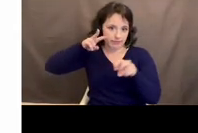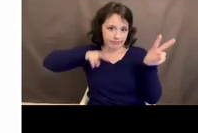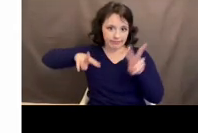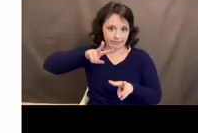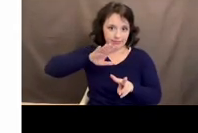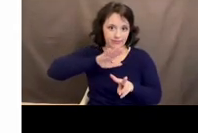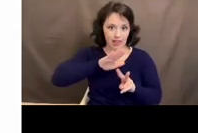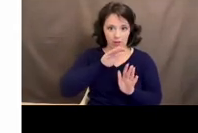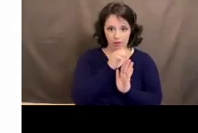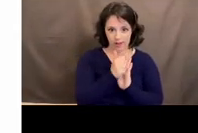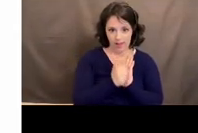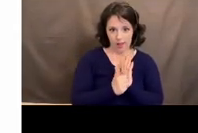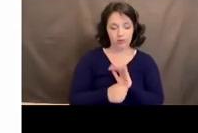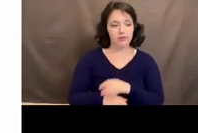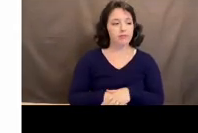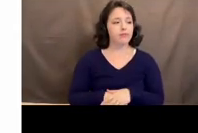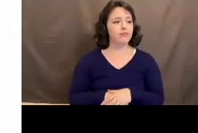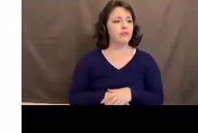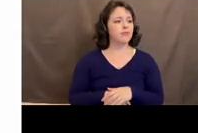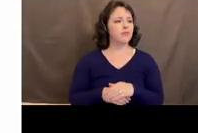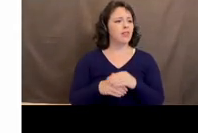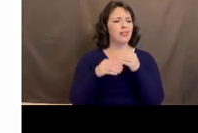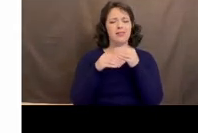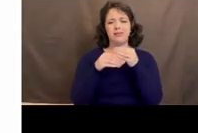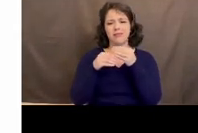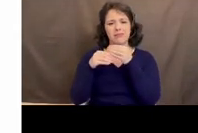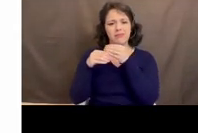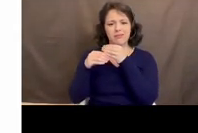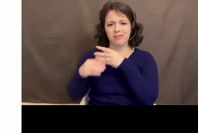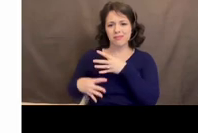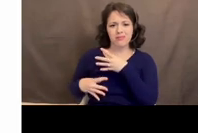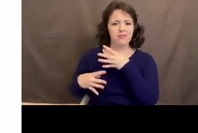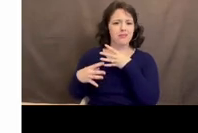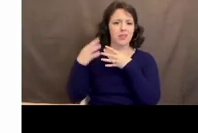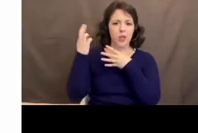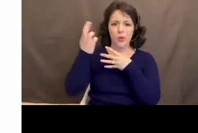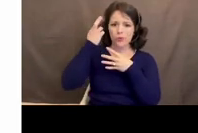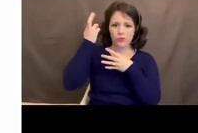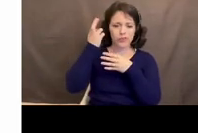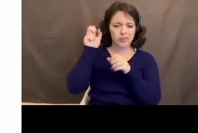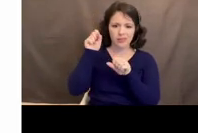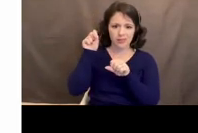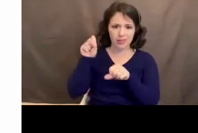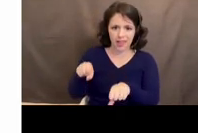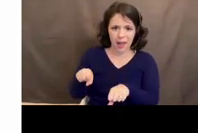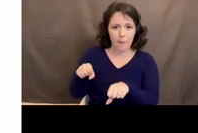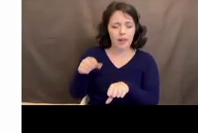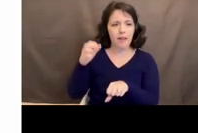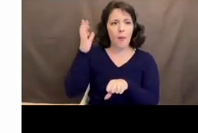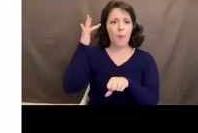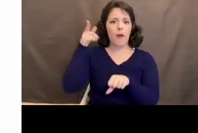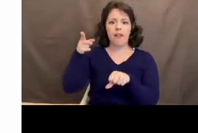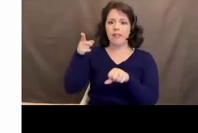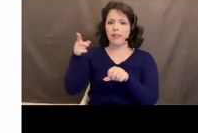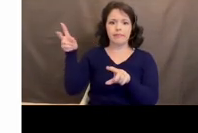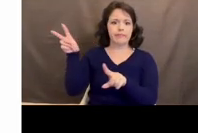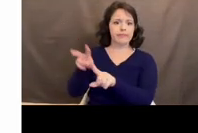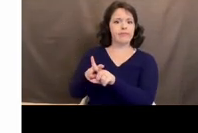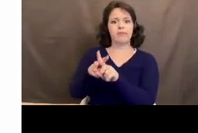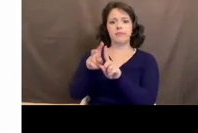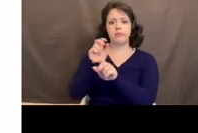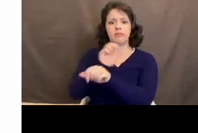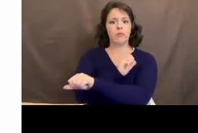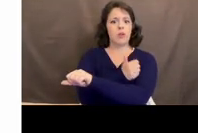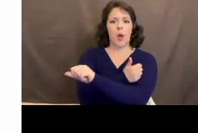And there's a whole list of things that make them eligible to be part of the authorized representative for the ABLE